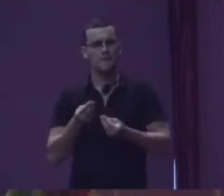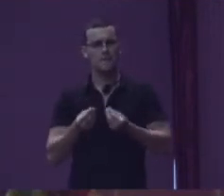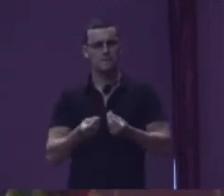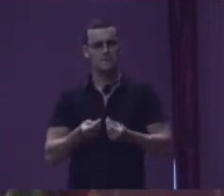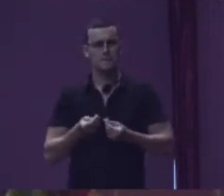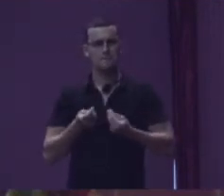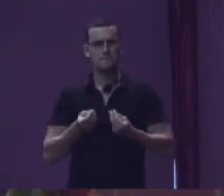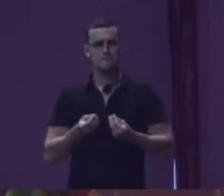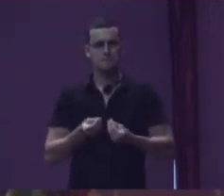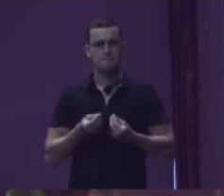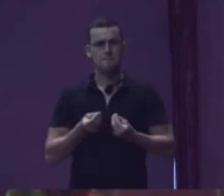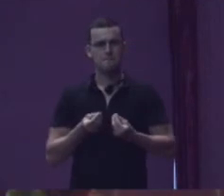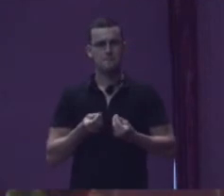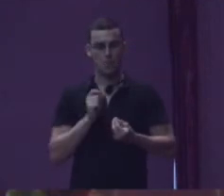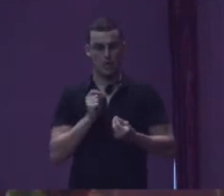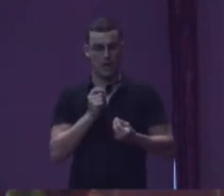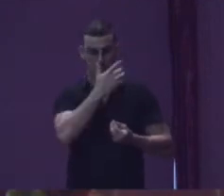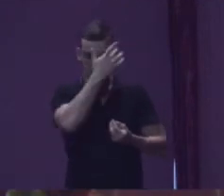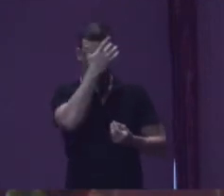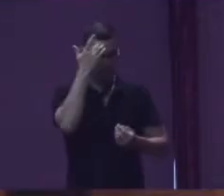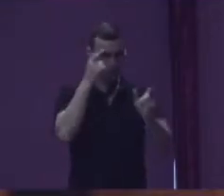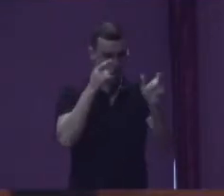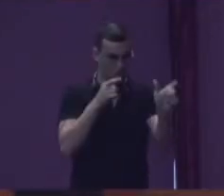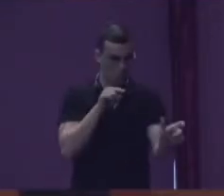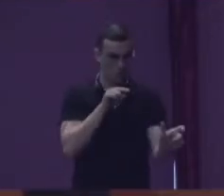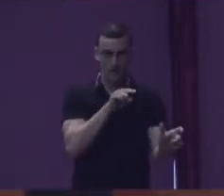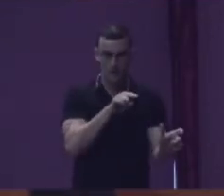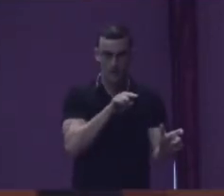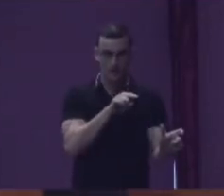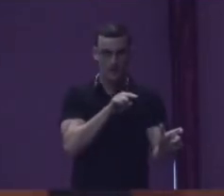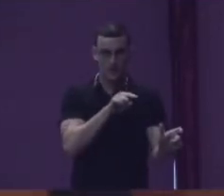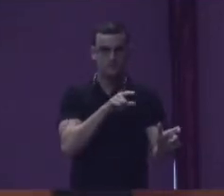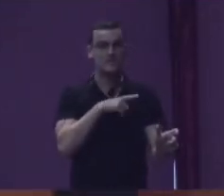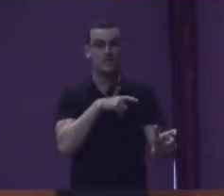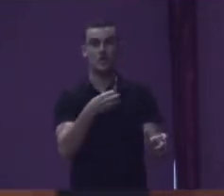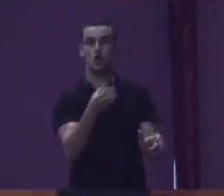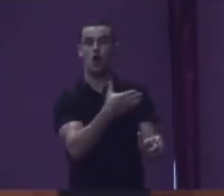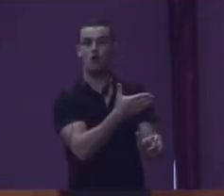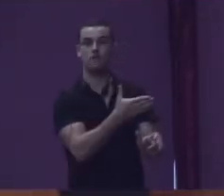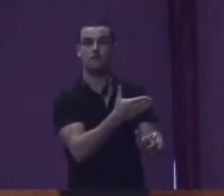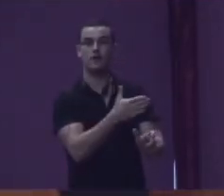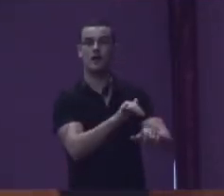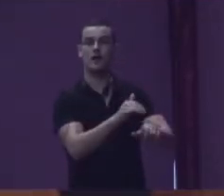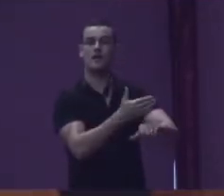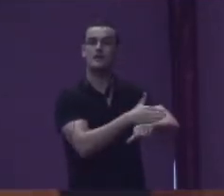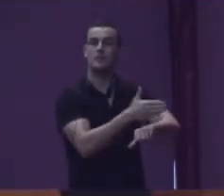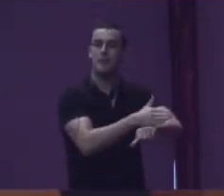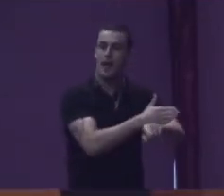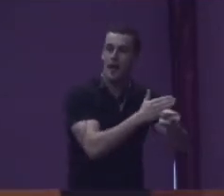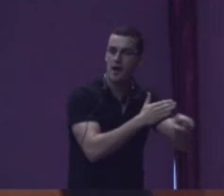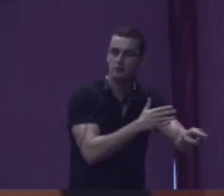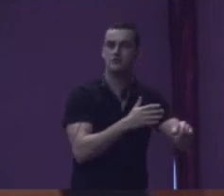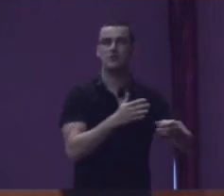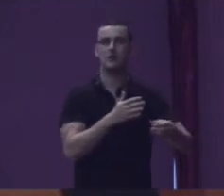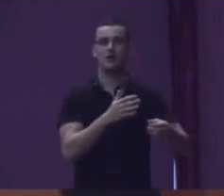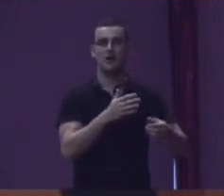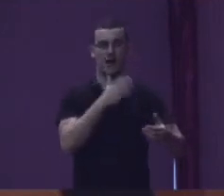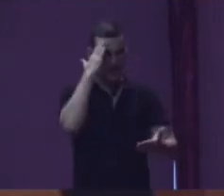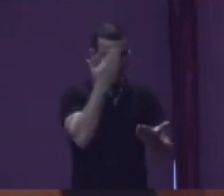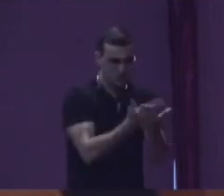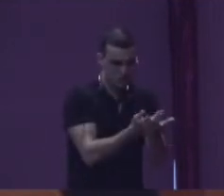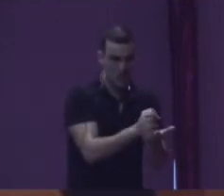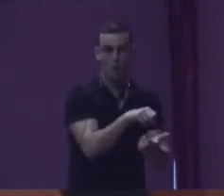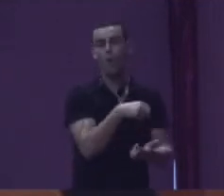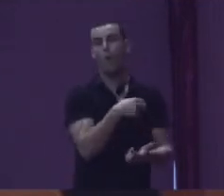por uma crença mesmo na efetividade dessas novas práticas ou mais por uma